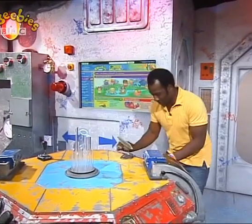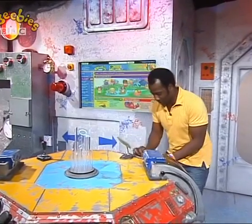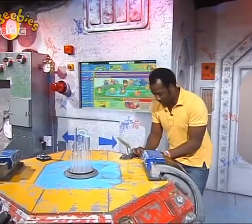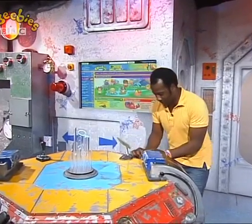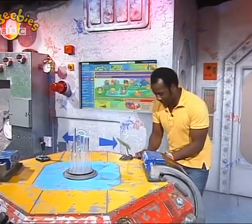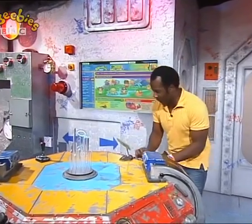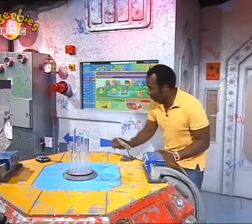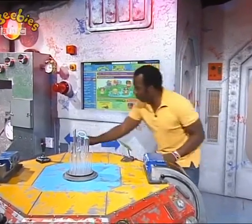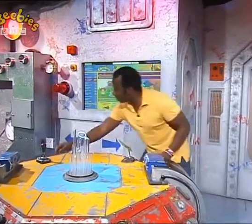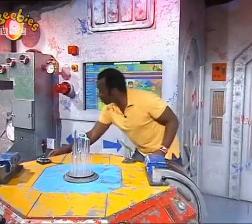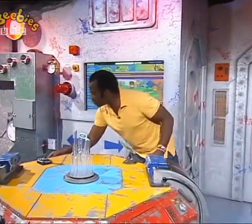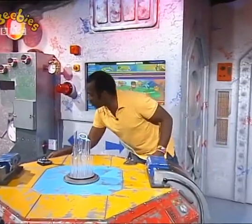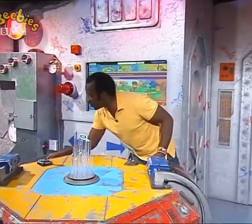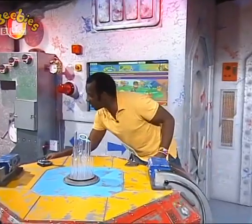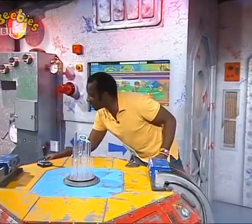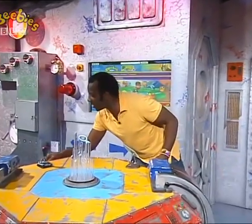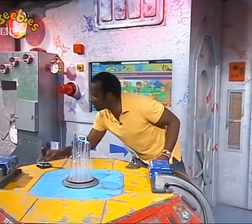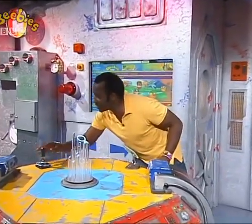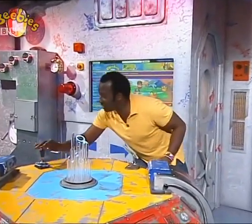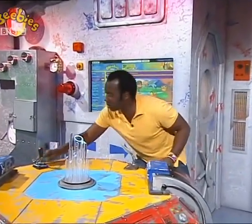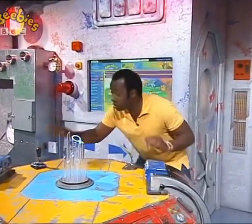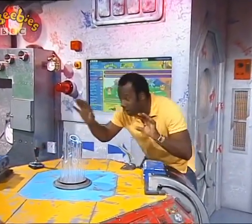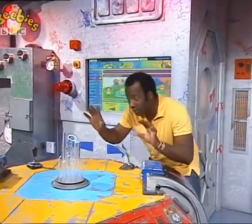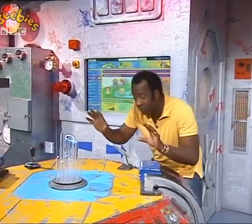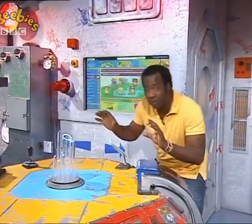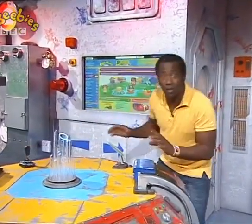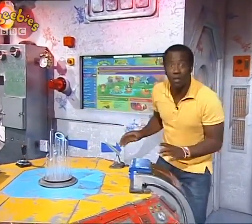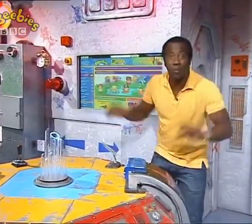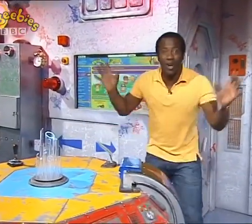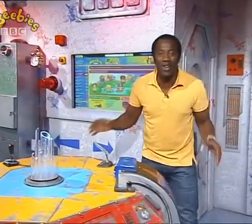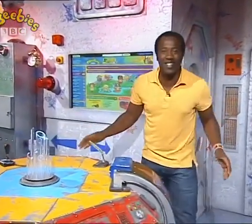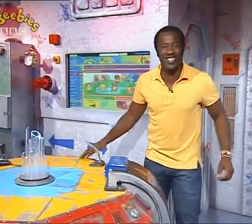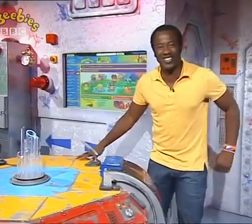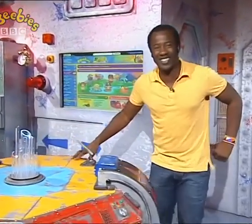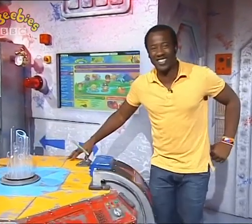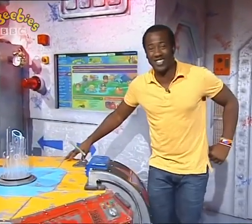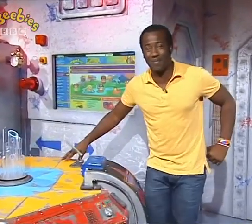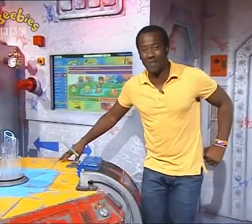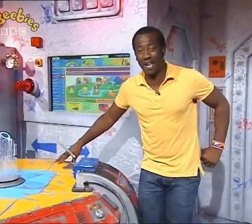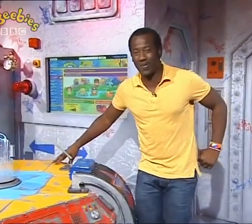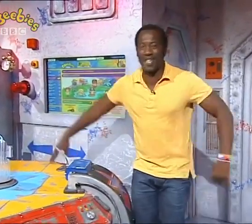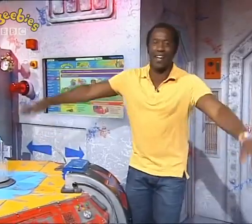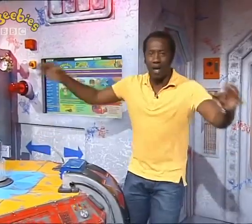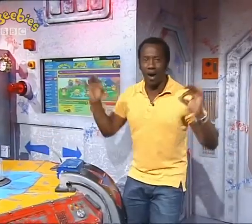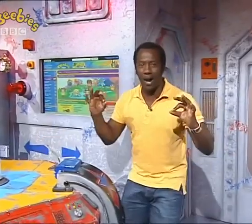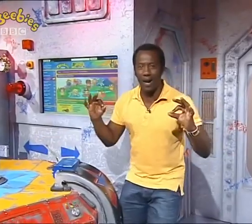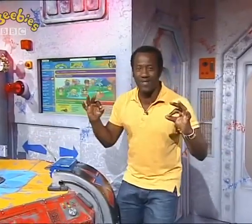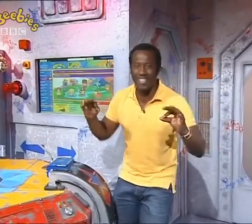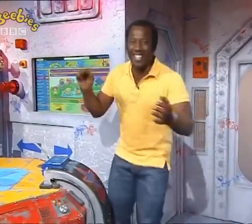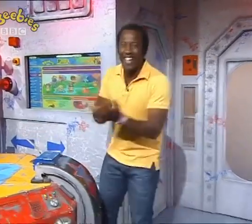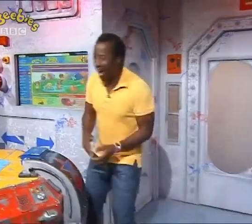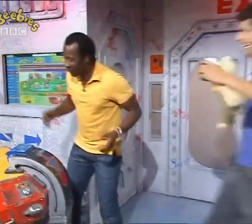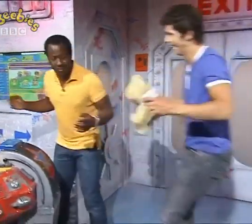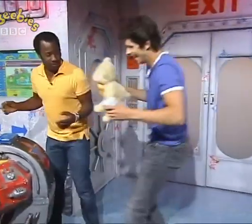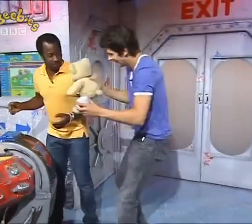Okay, baby, we're gonna slow things down just a little bit, Mike. Oh, hello, you're watching CBeebies at the weekend. I'm